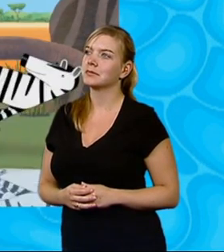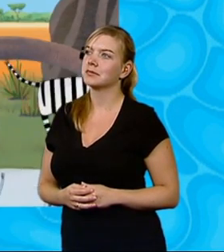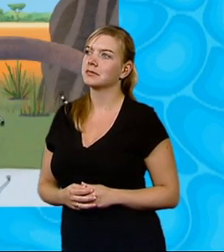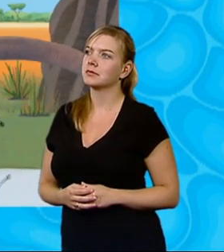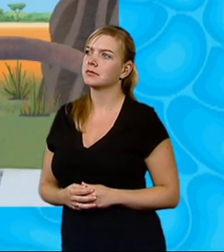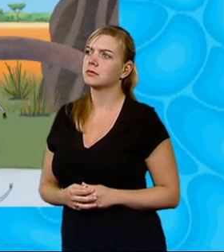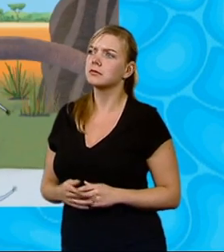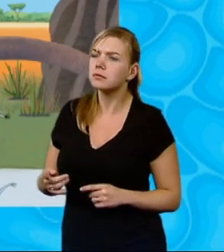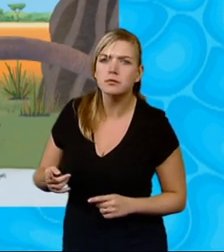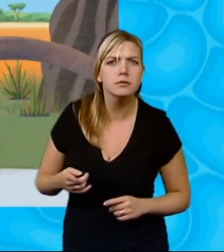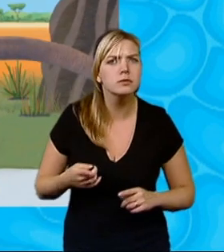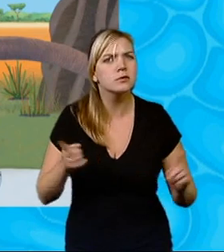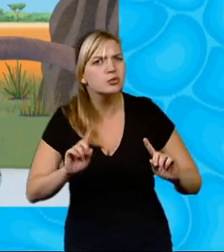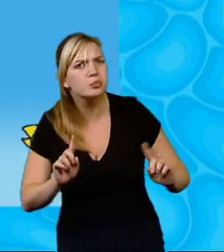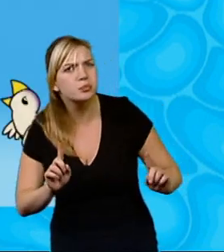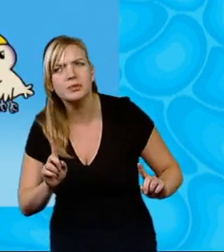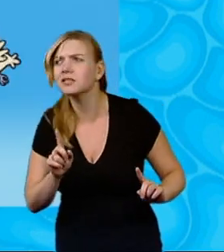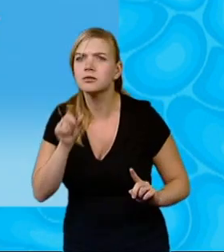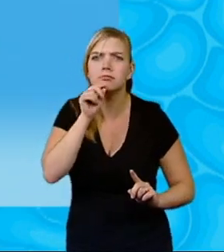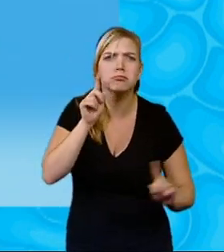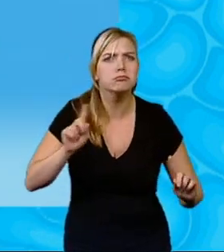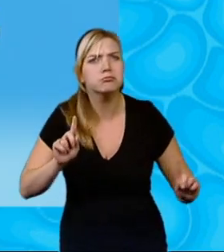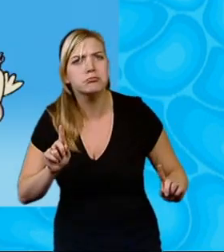Hey, what was that?